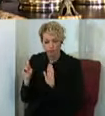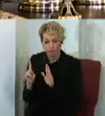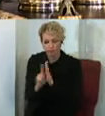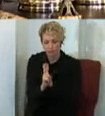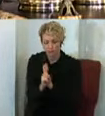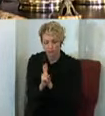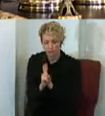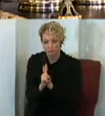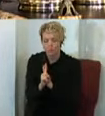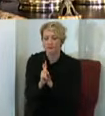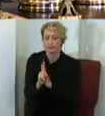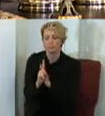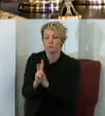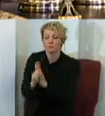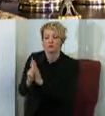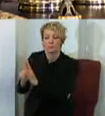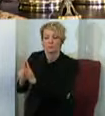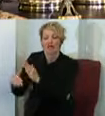ahead of us.